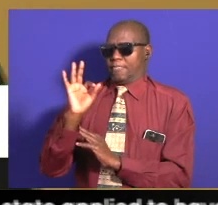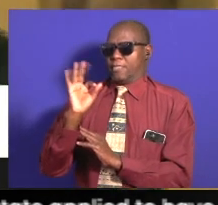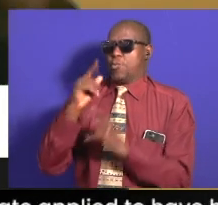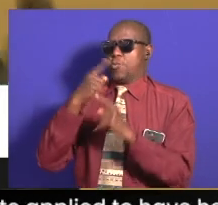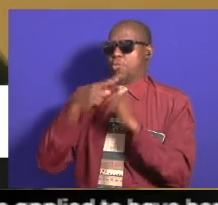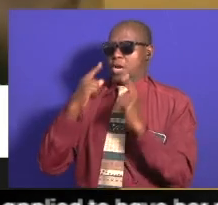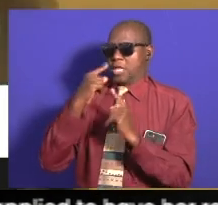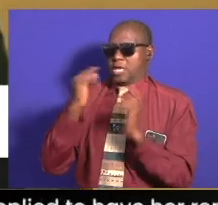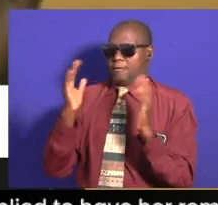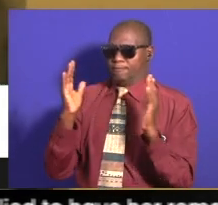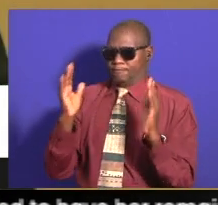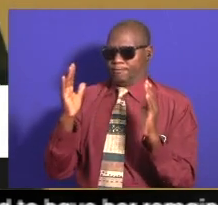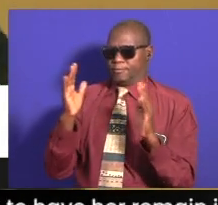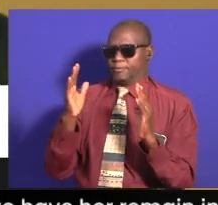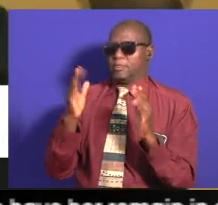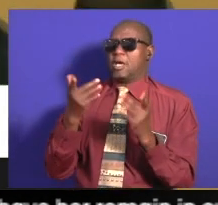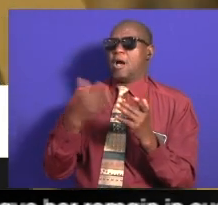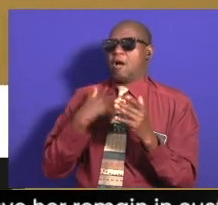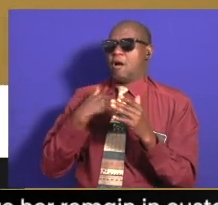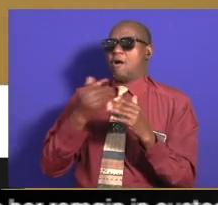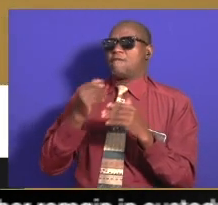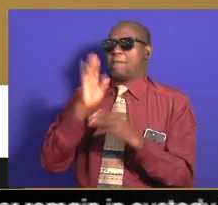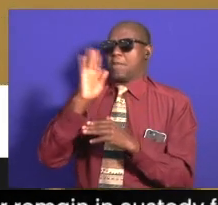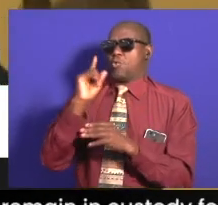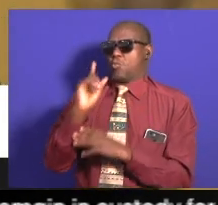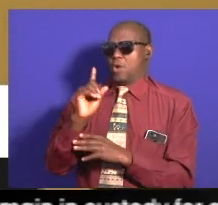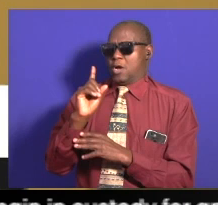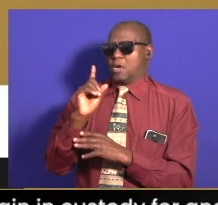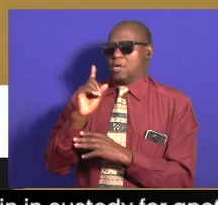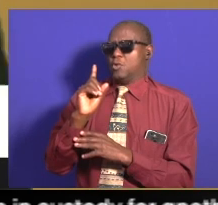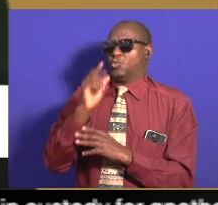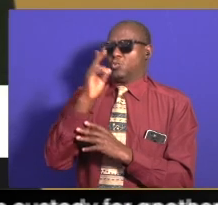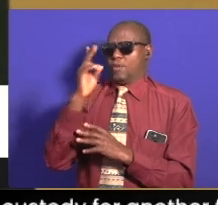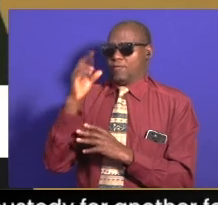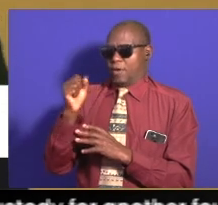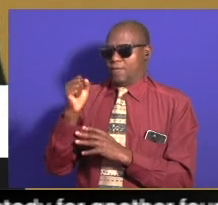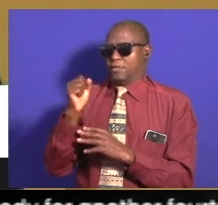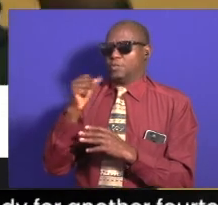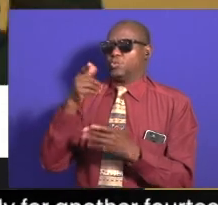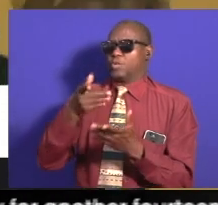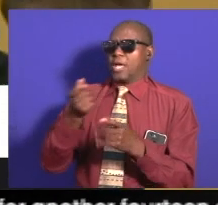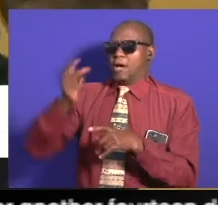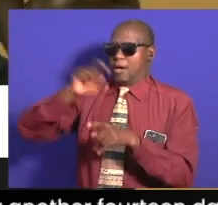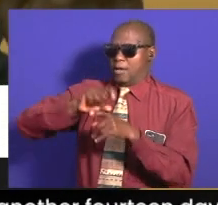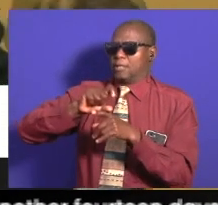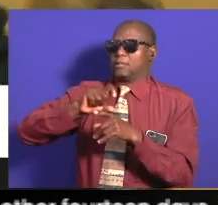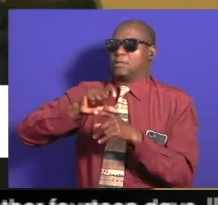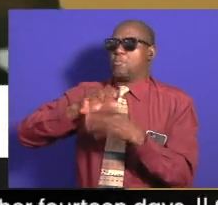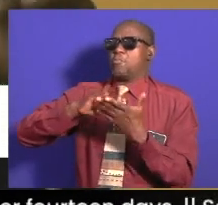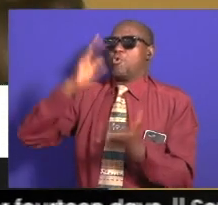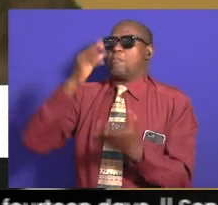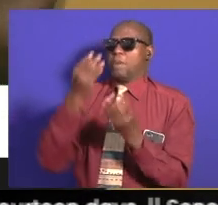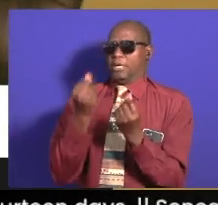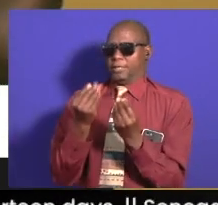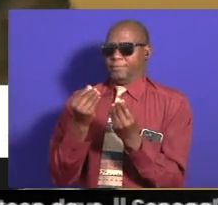mmoja, chini ya mwaka mmoja tayari tumeshaweka bilioni moja, 25, and today we're adding more money. In 1 year, if we've